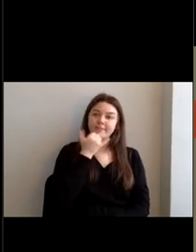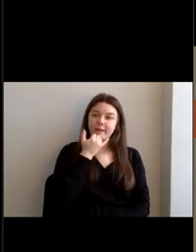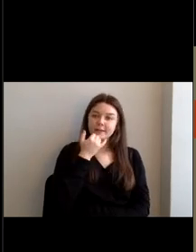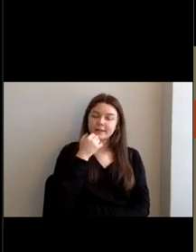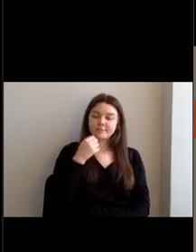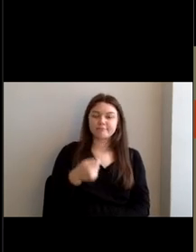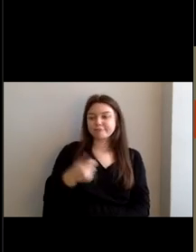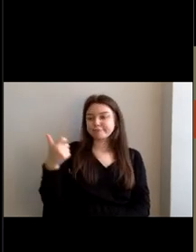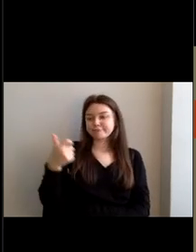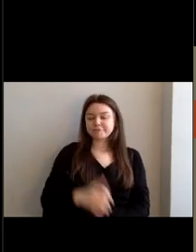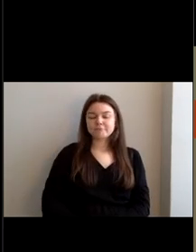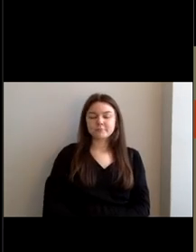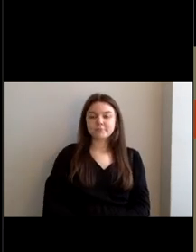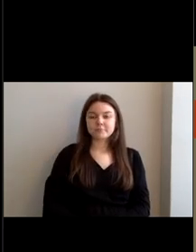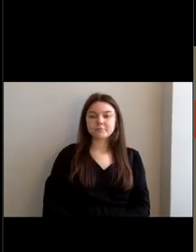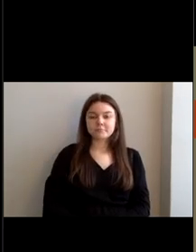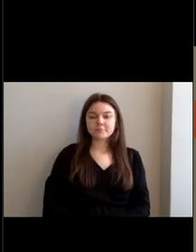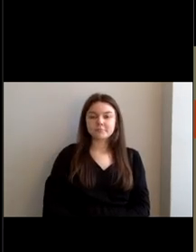flaw.